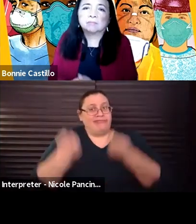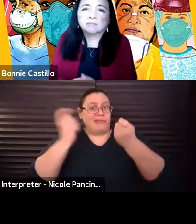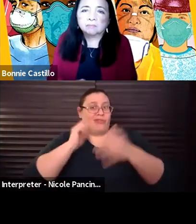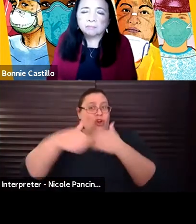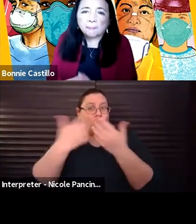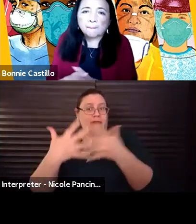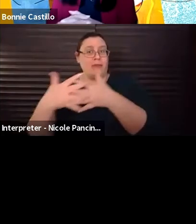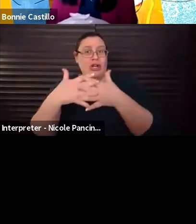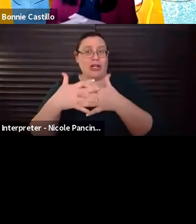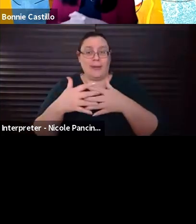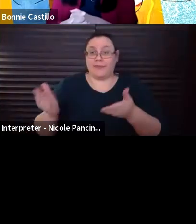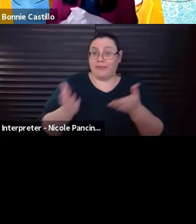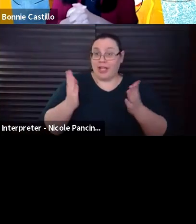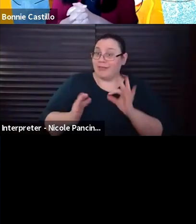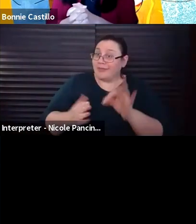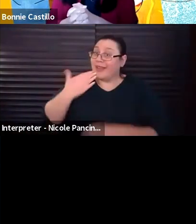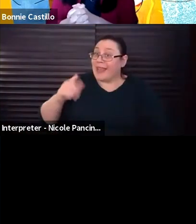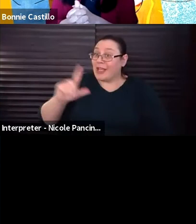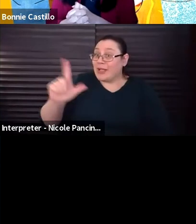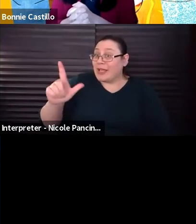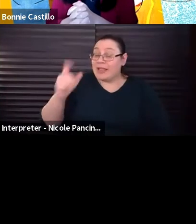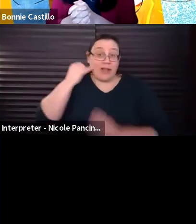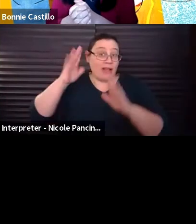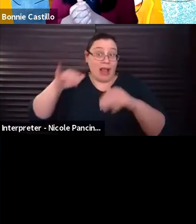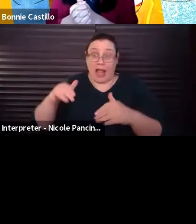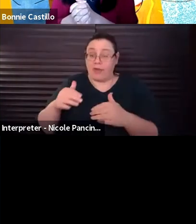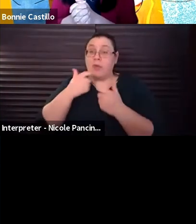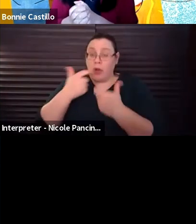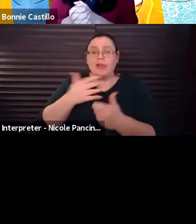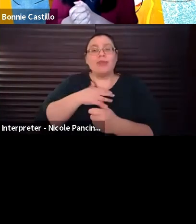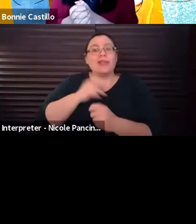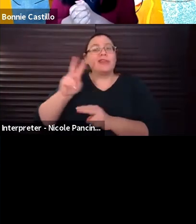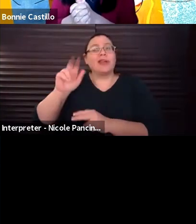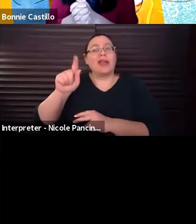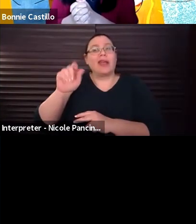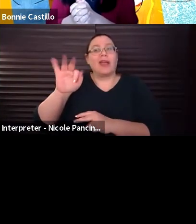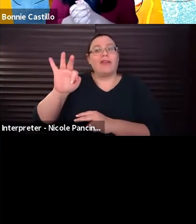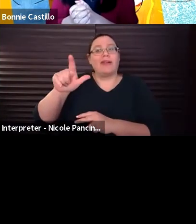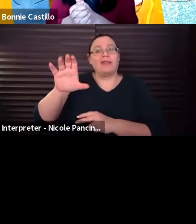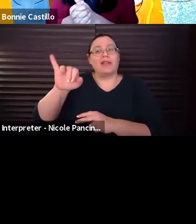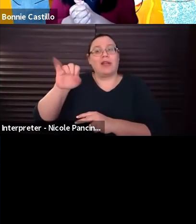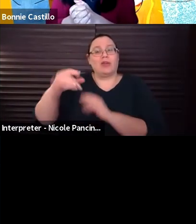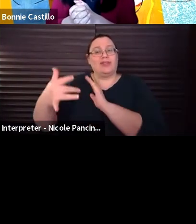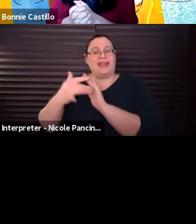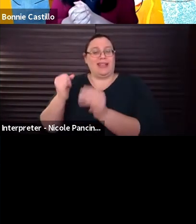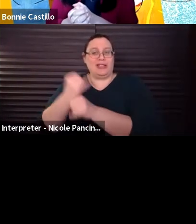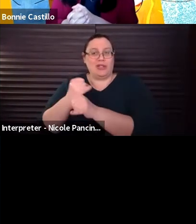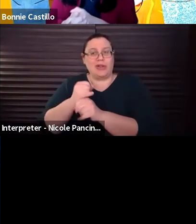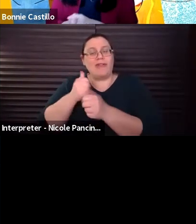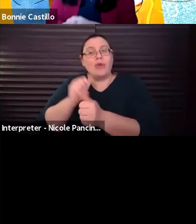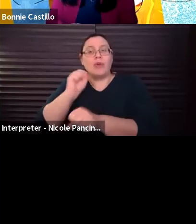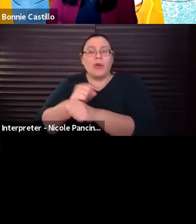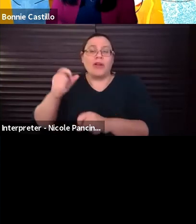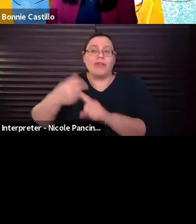Thank you, Liz. And make sure, if you haven't already, please check out the AFL-CIO Technology Institute and follow the work that Amanda Ballantyne and everyone else